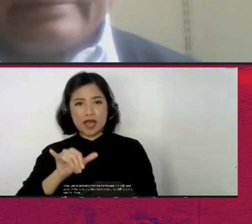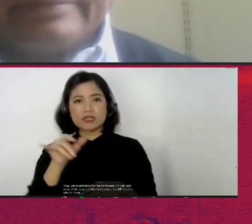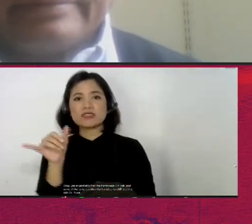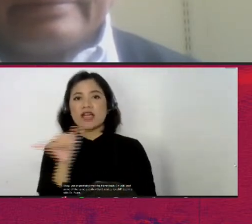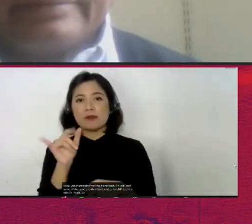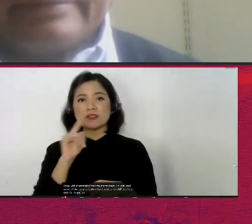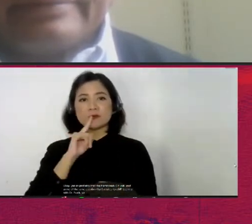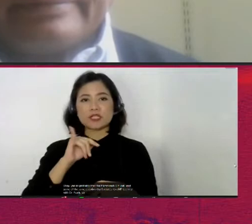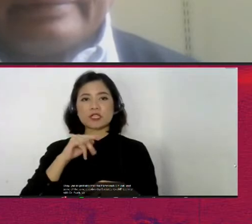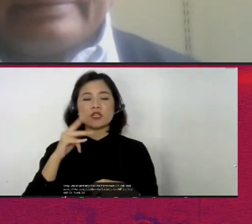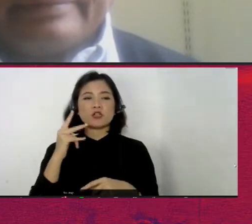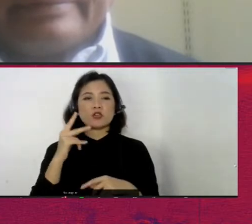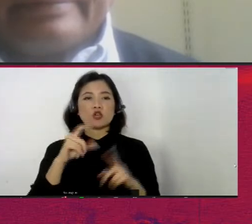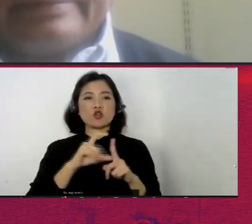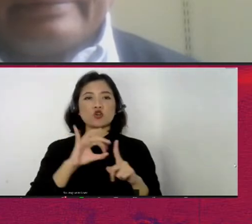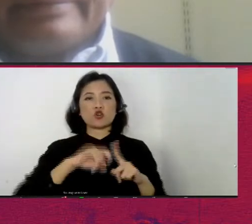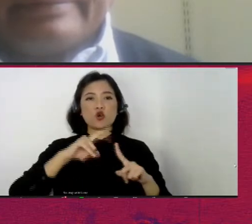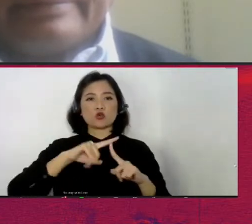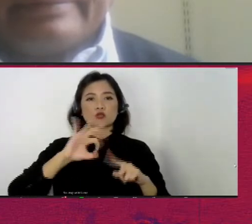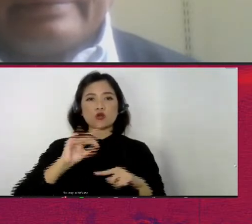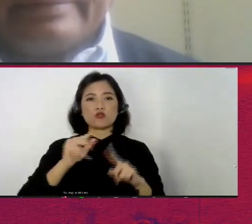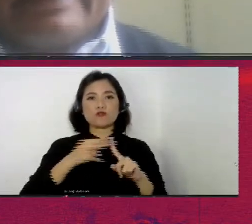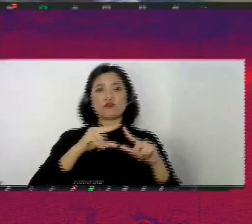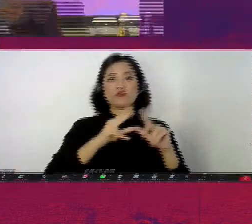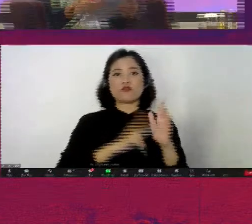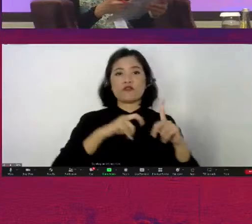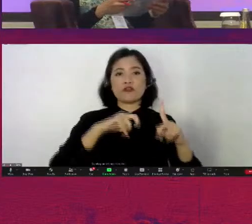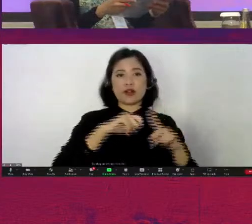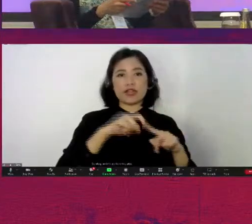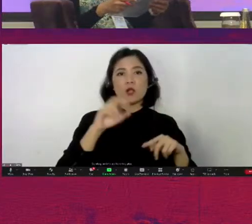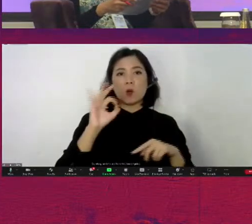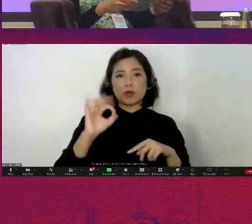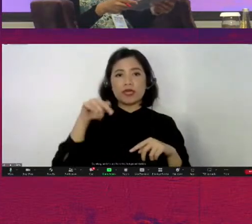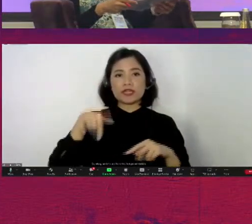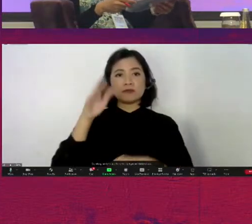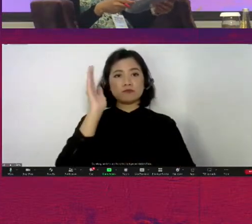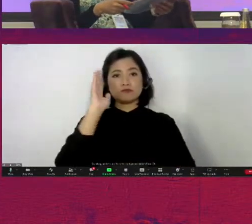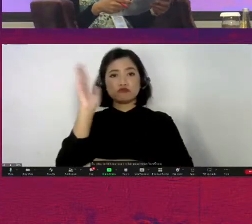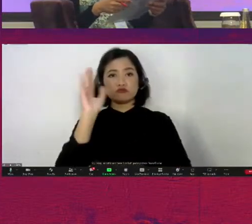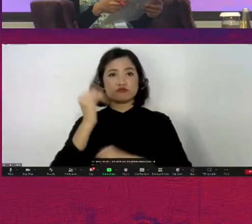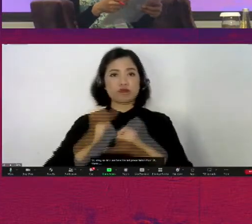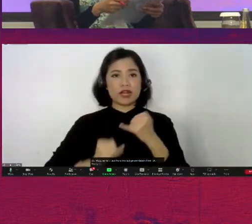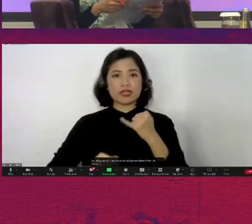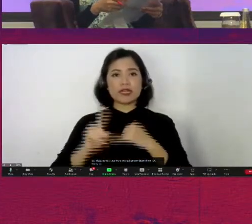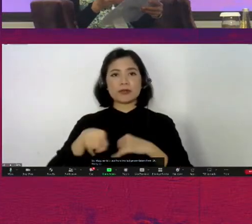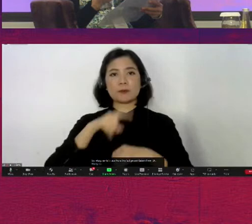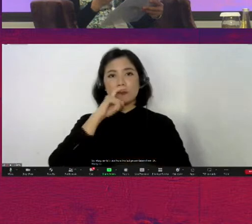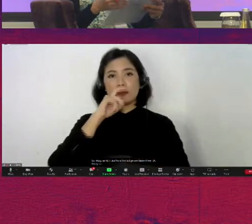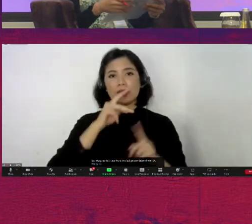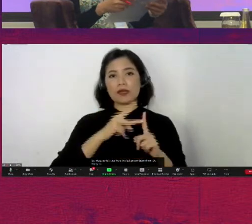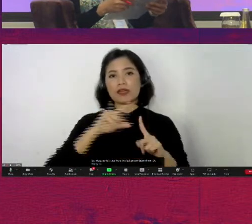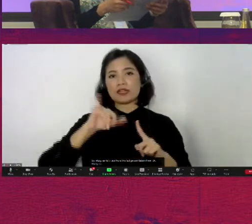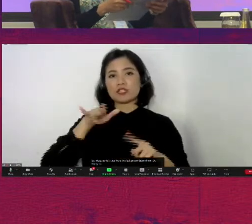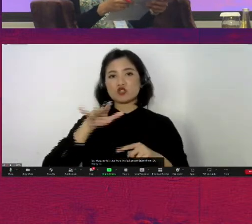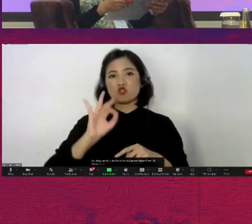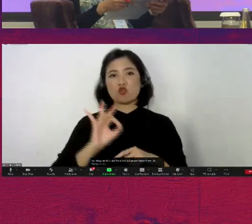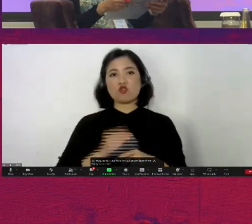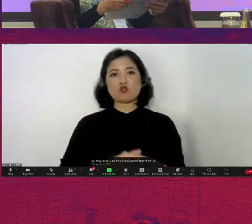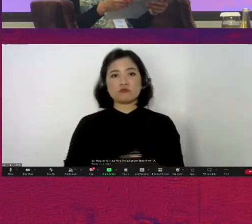So let's just hear the last presentation from Dr. Herizo. Time is